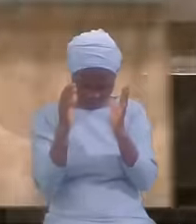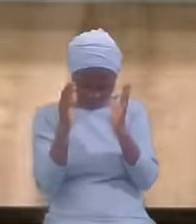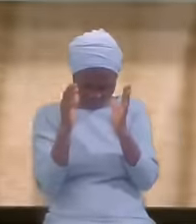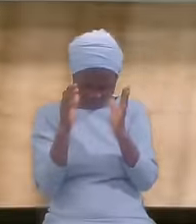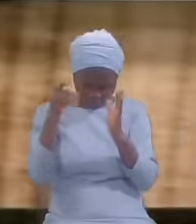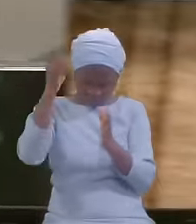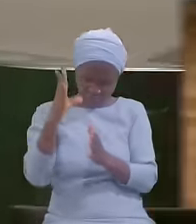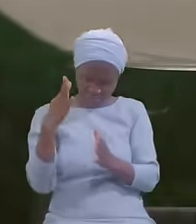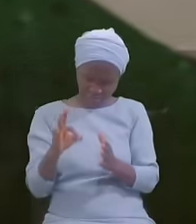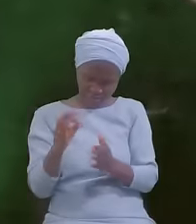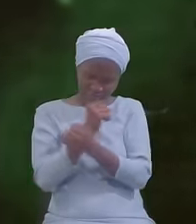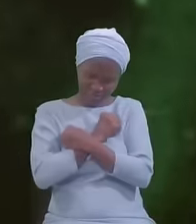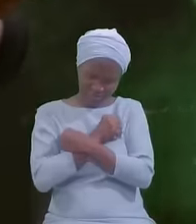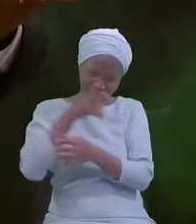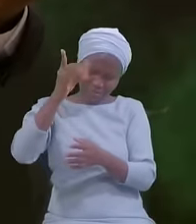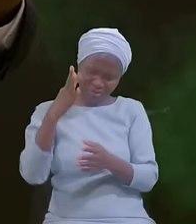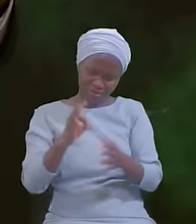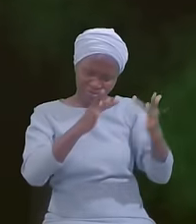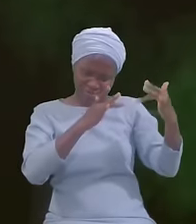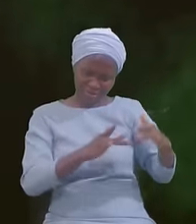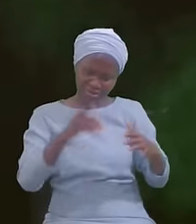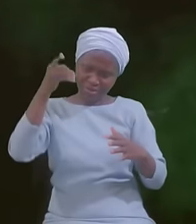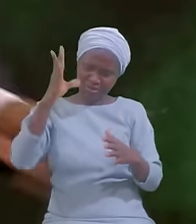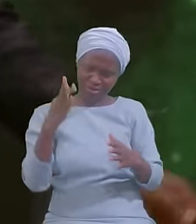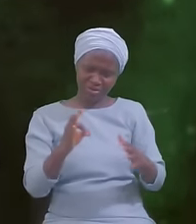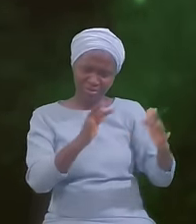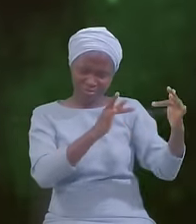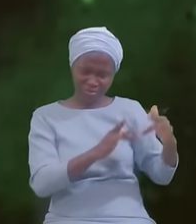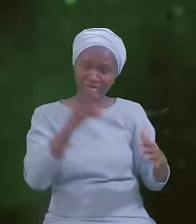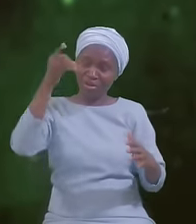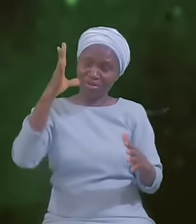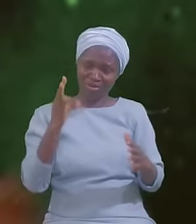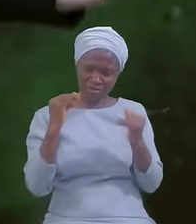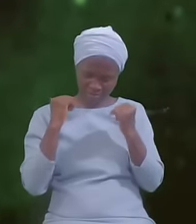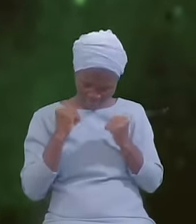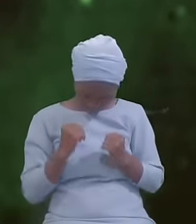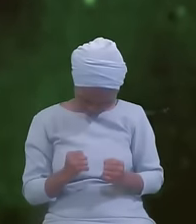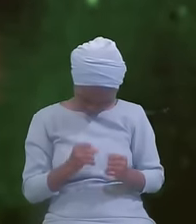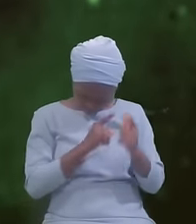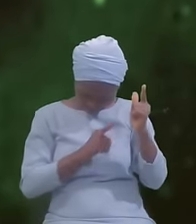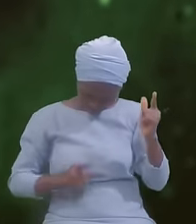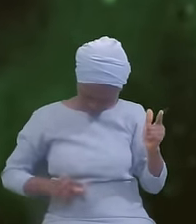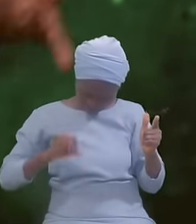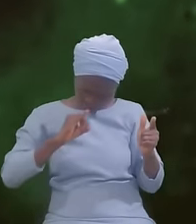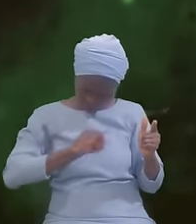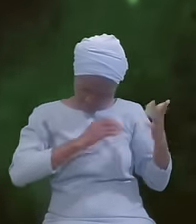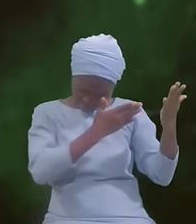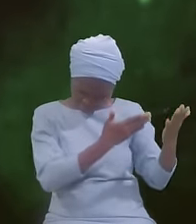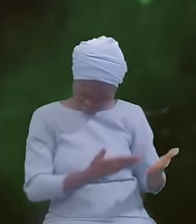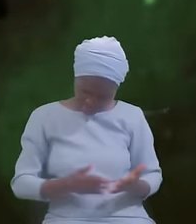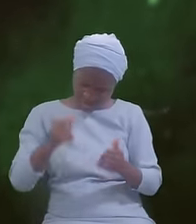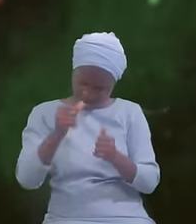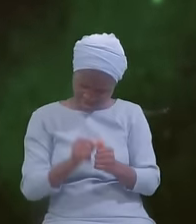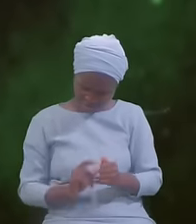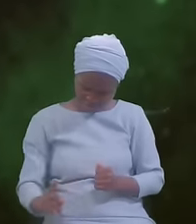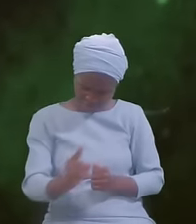God of love, God of mercy, God of compassion, God of power. Lord, I bring